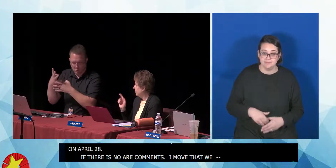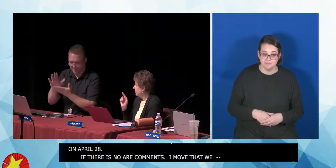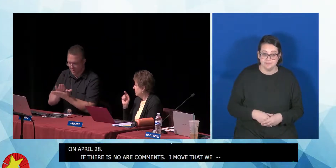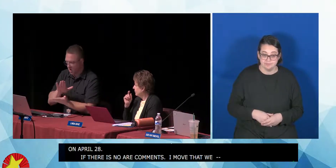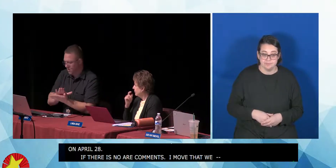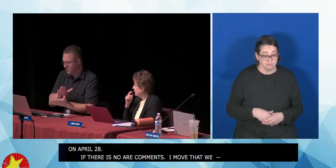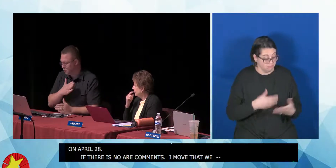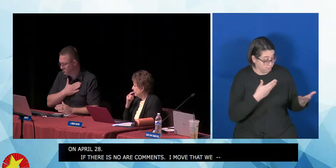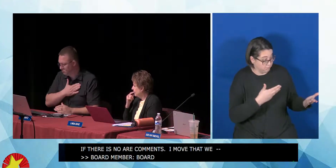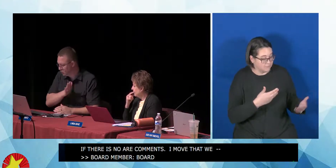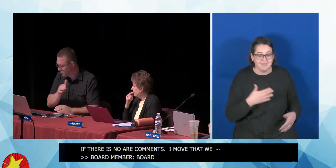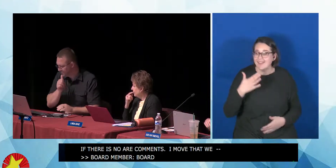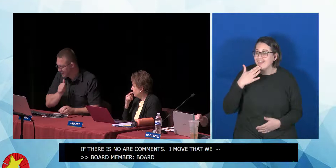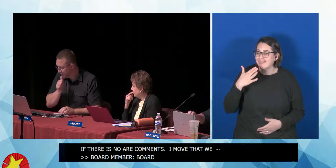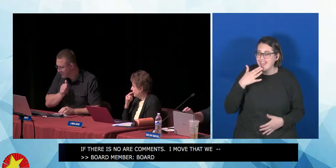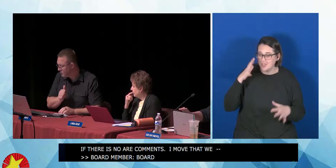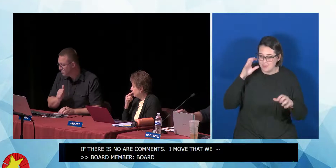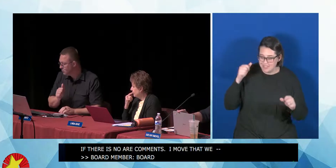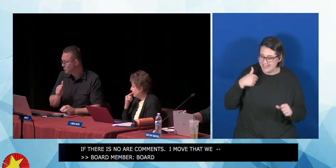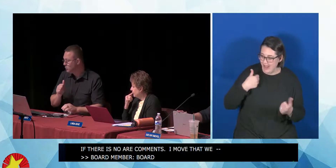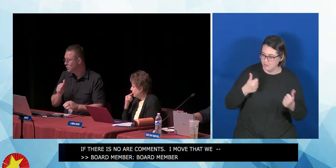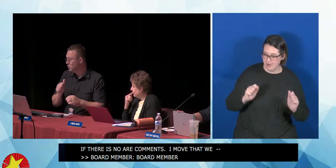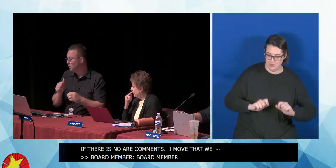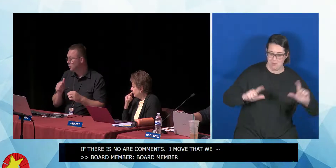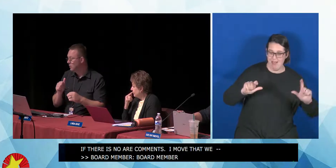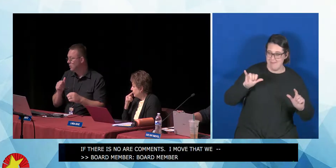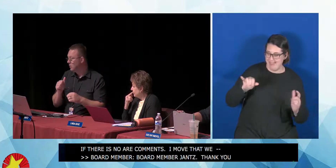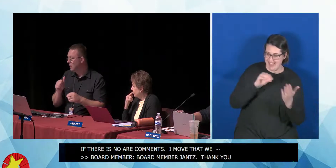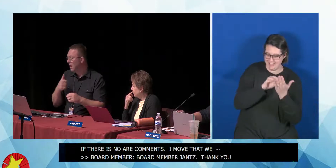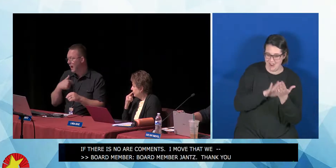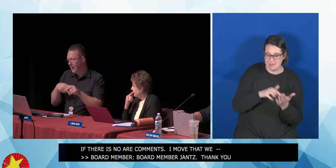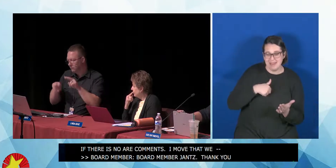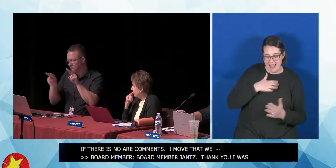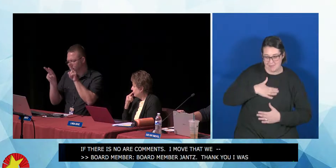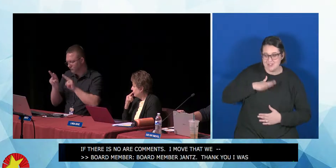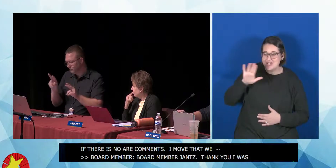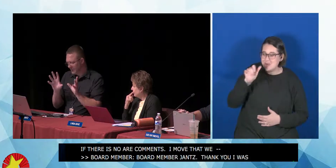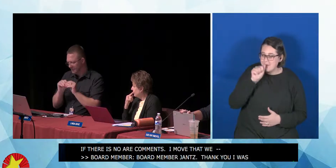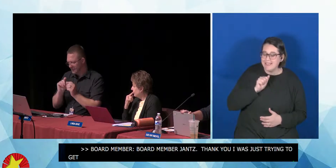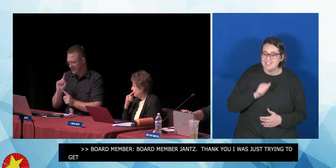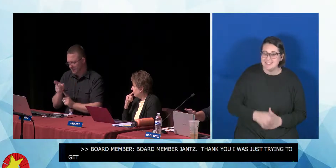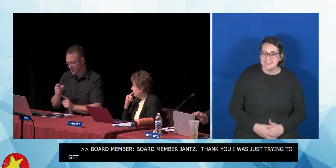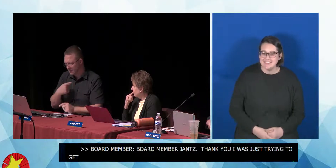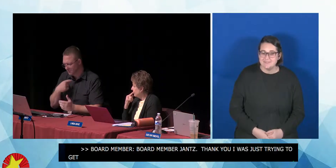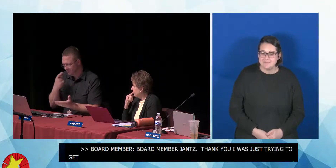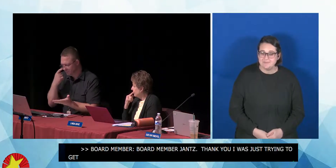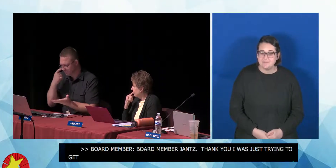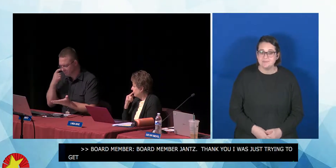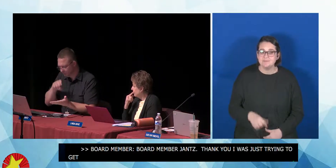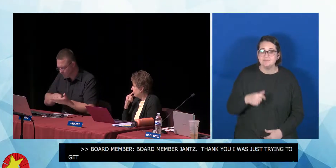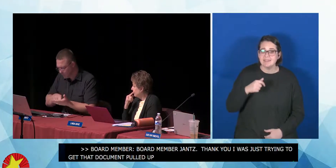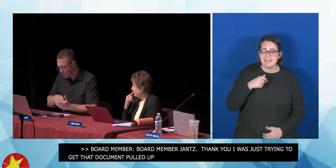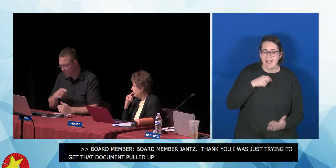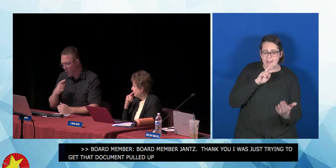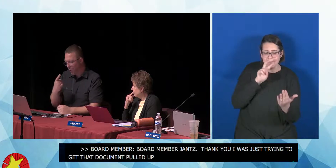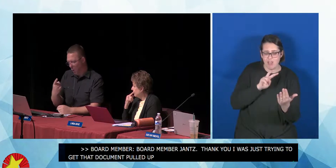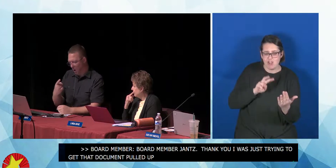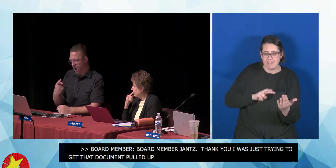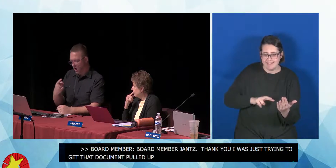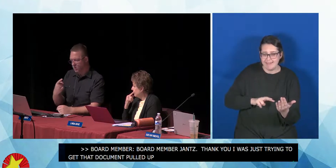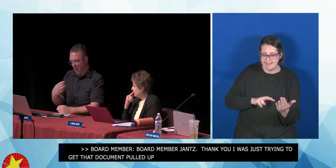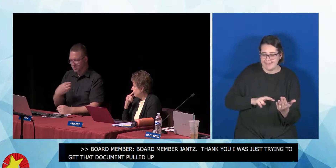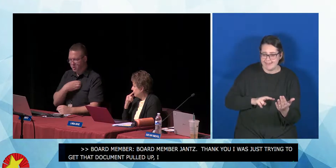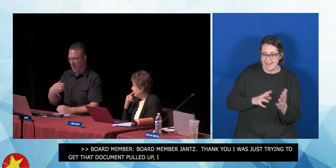Thank you, President Nigro. I was just trying to get that document pulled up. Appreciate your patience. I'm looking through the meeting